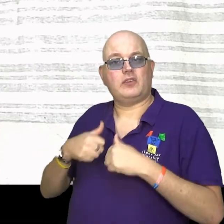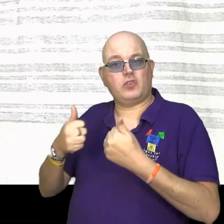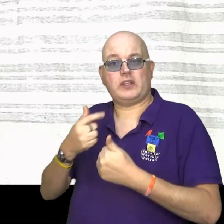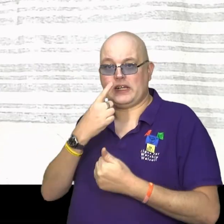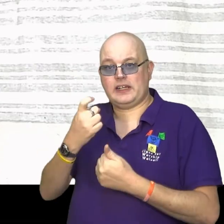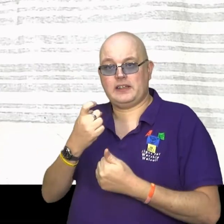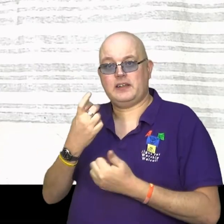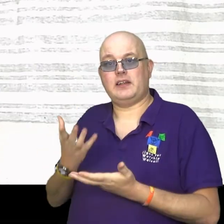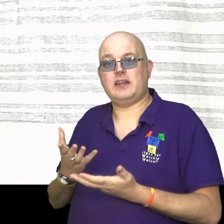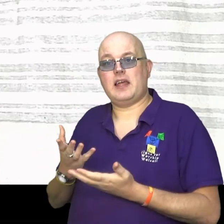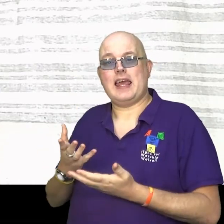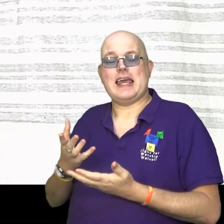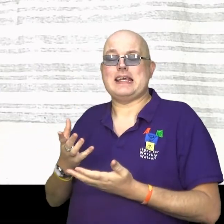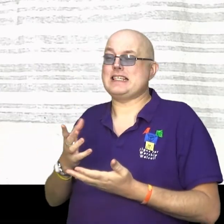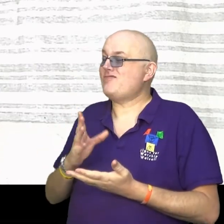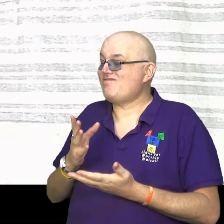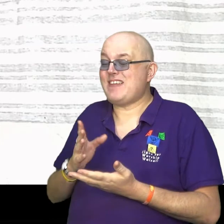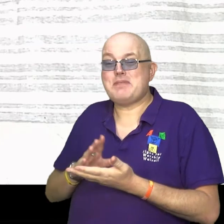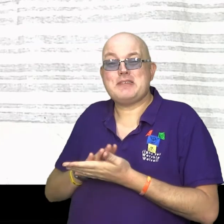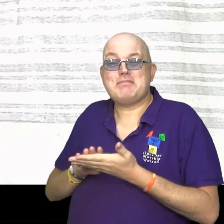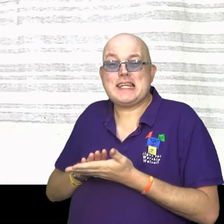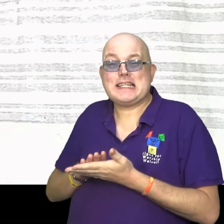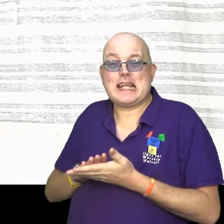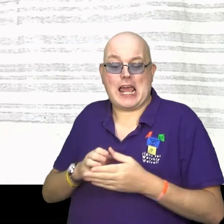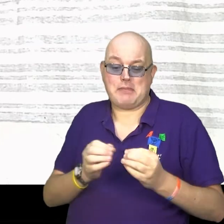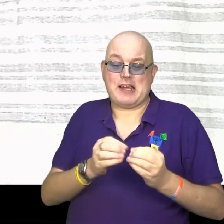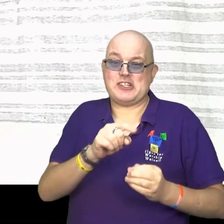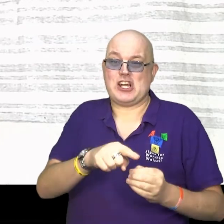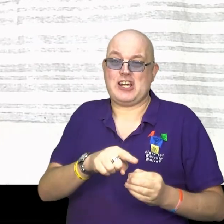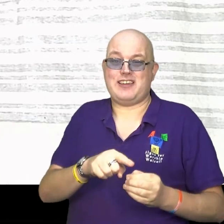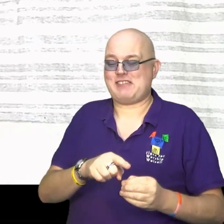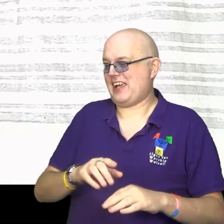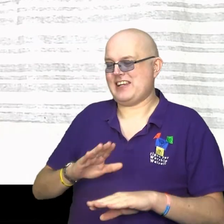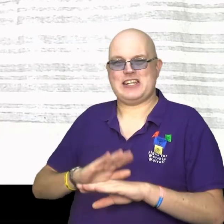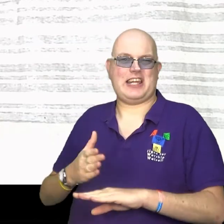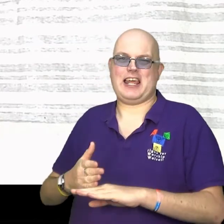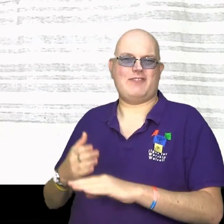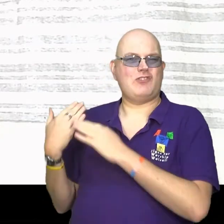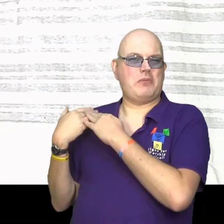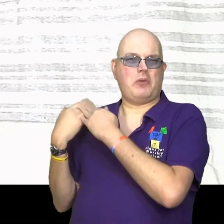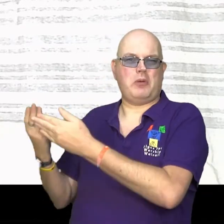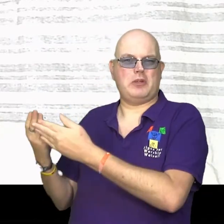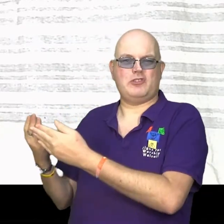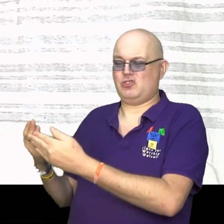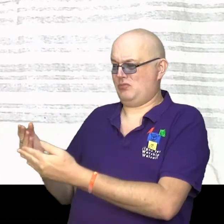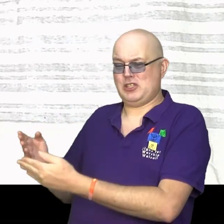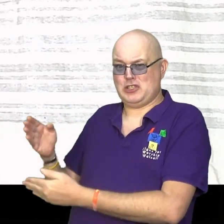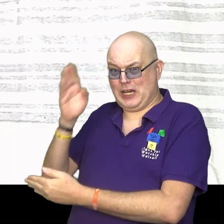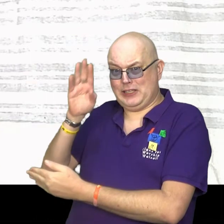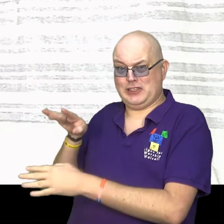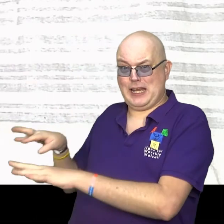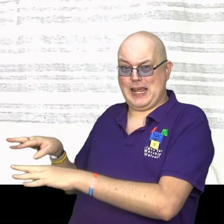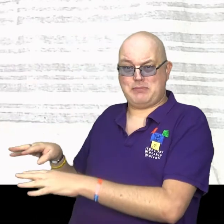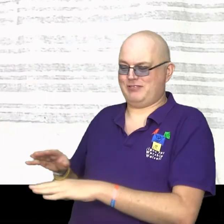but perhaps it was complacency that led Belshazzar to his revelry in the face of imminent